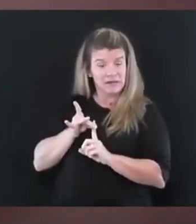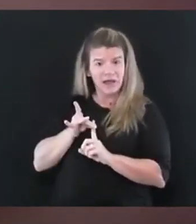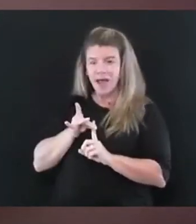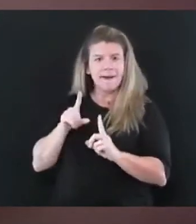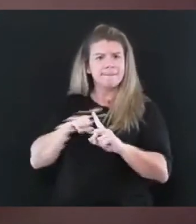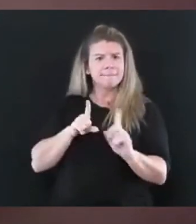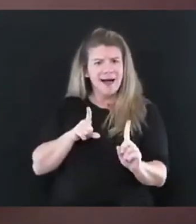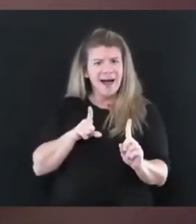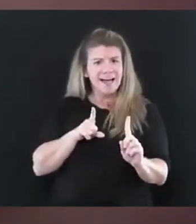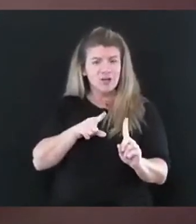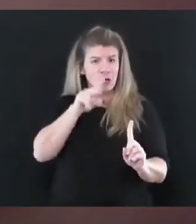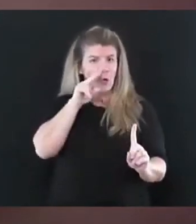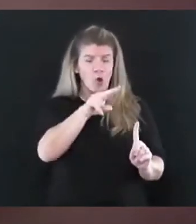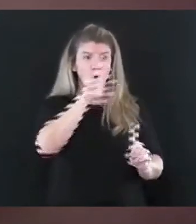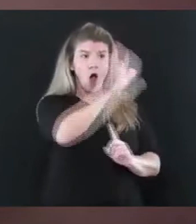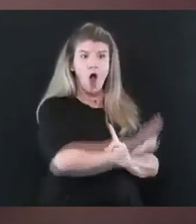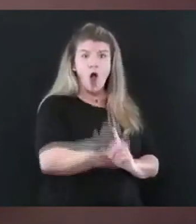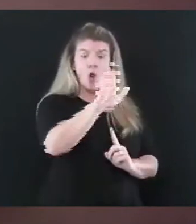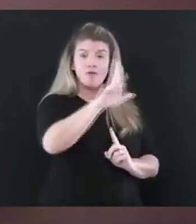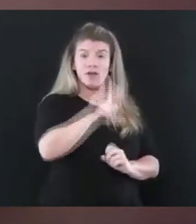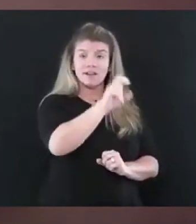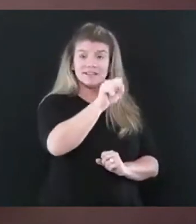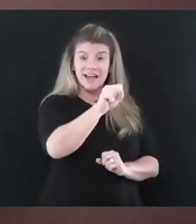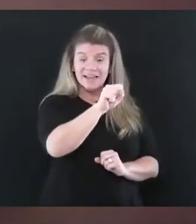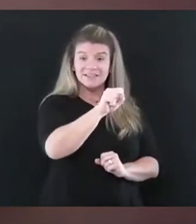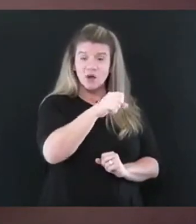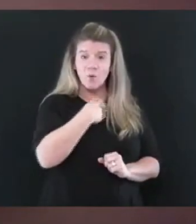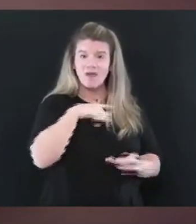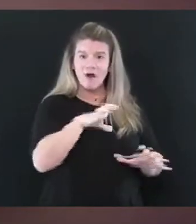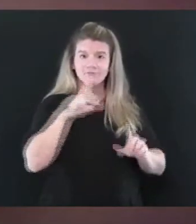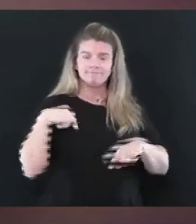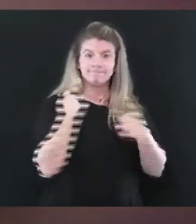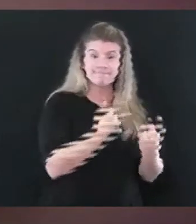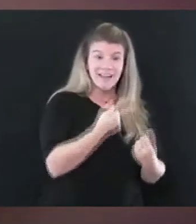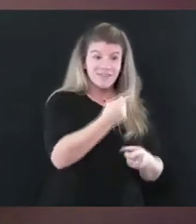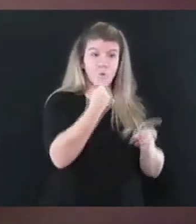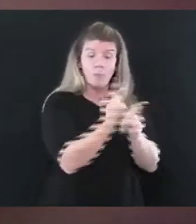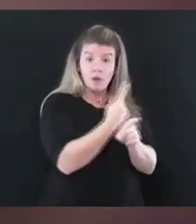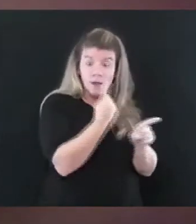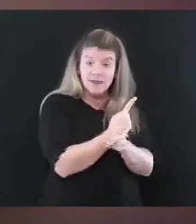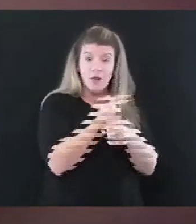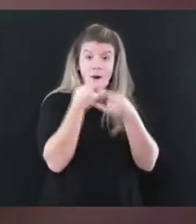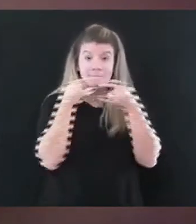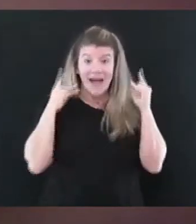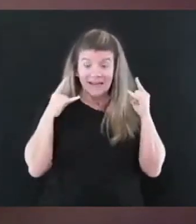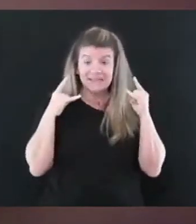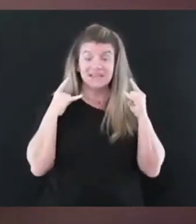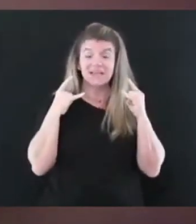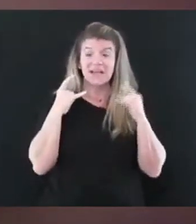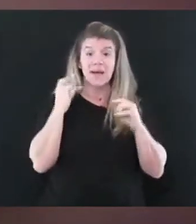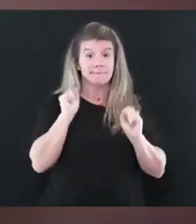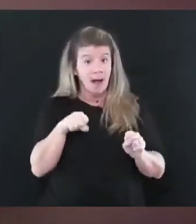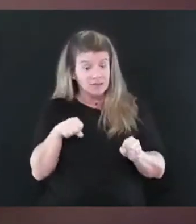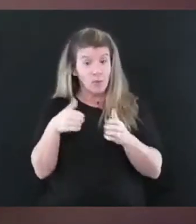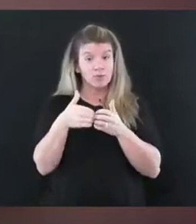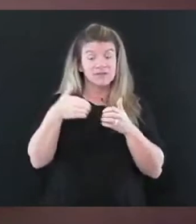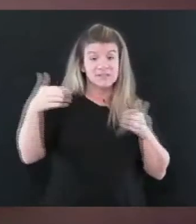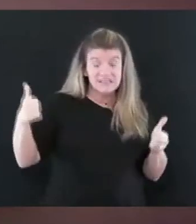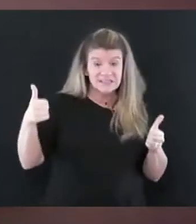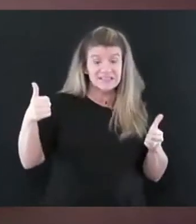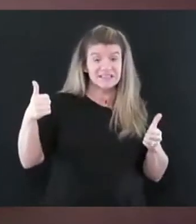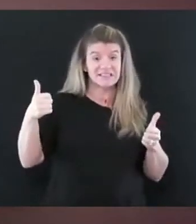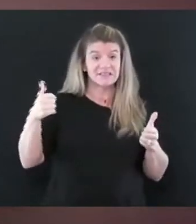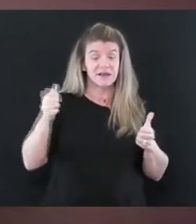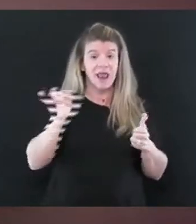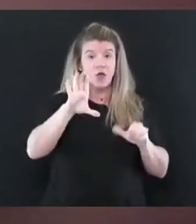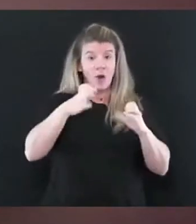if you are in properly, mask wearing and if possible distanced environments